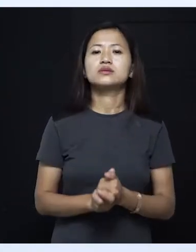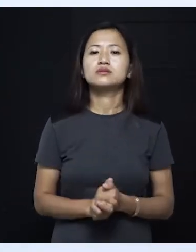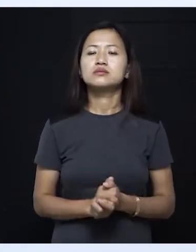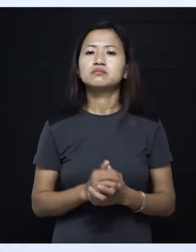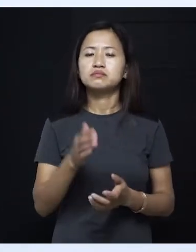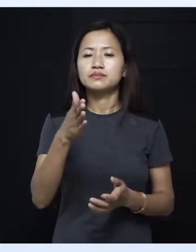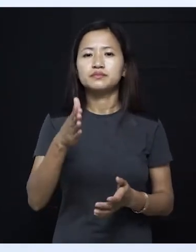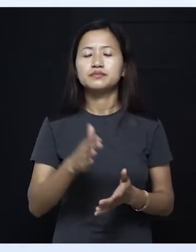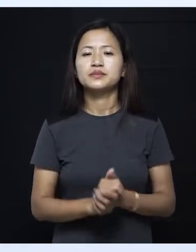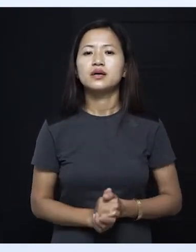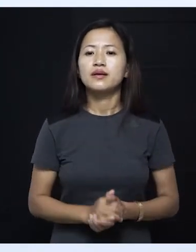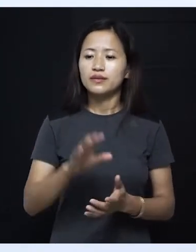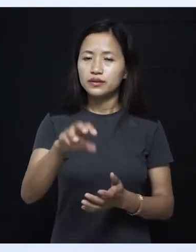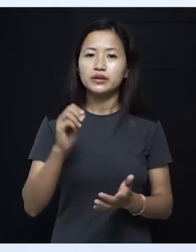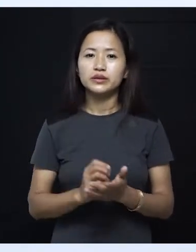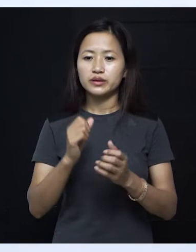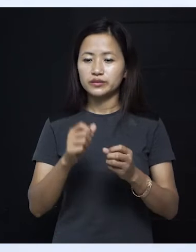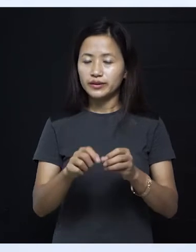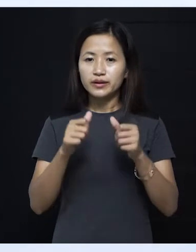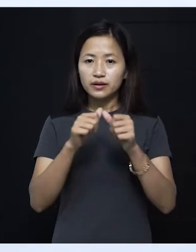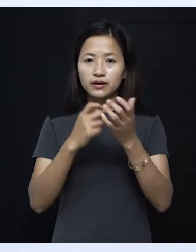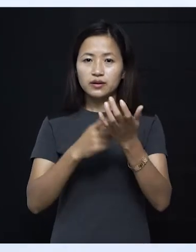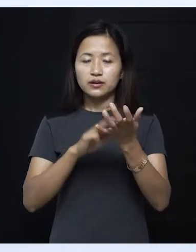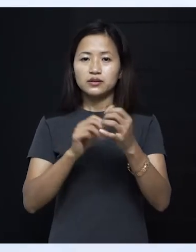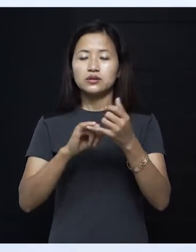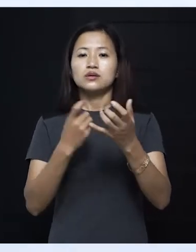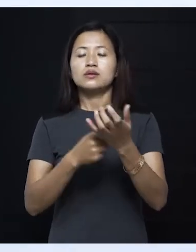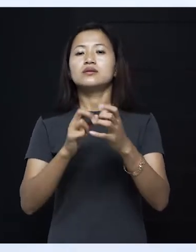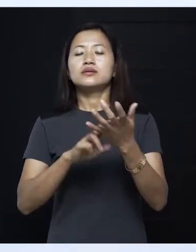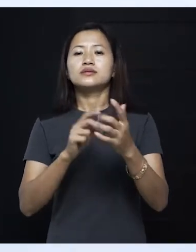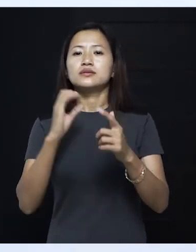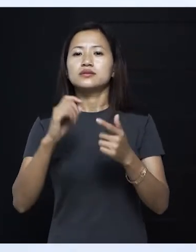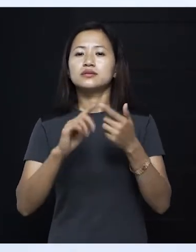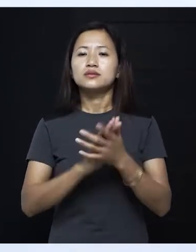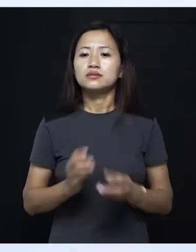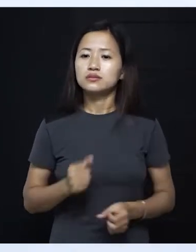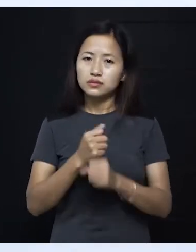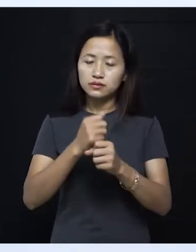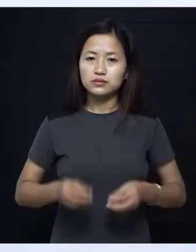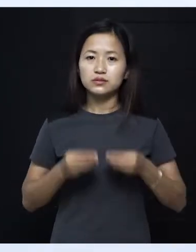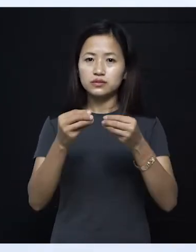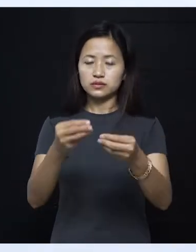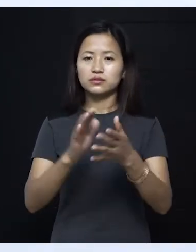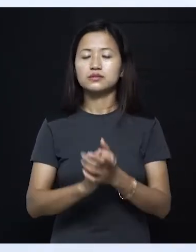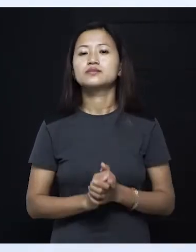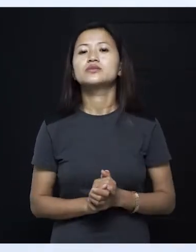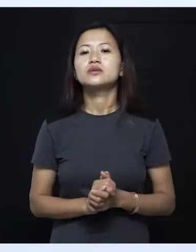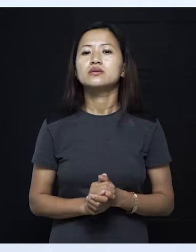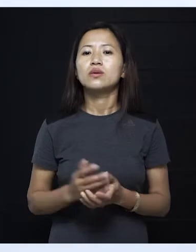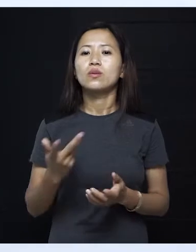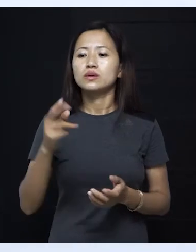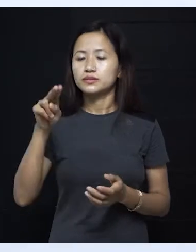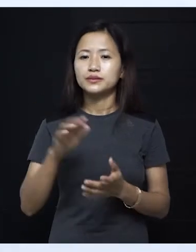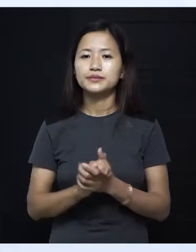here what can happen is, they can get insurance from the government. Okay, the government will give them crop insurance. So that is